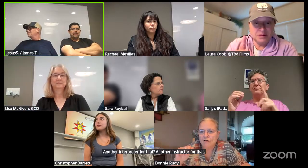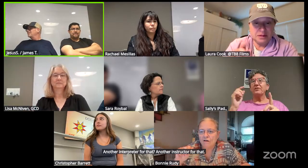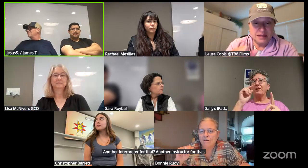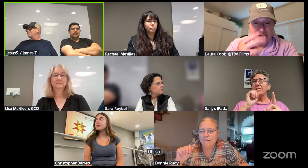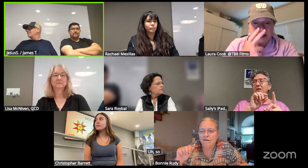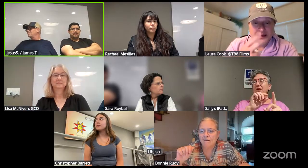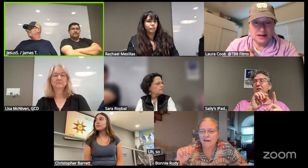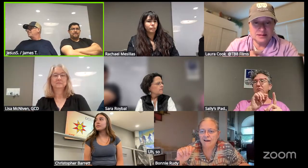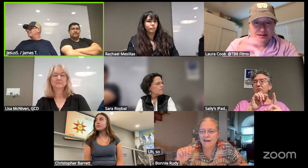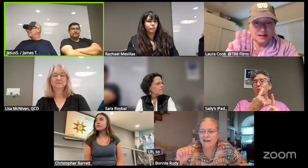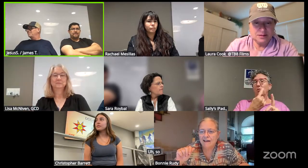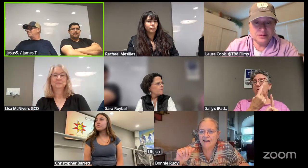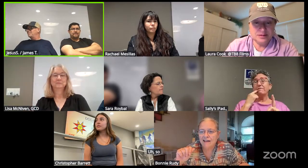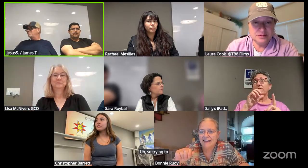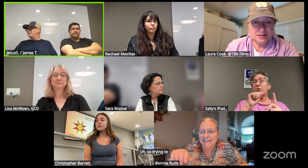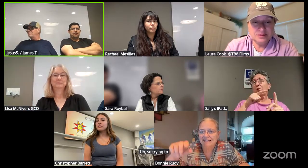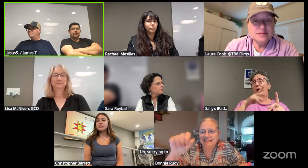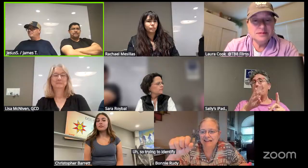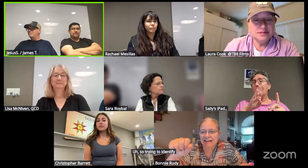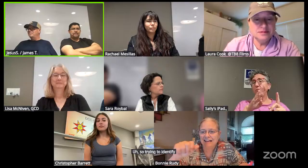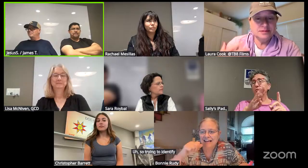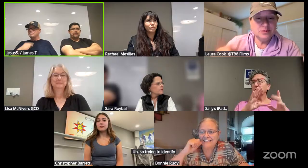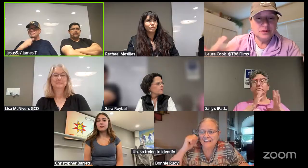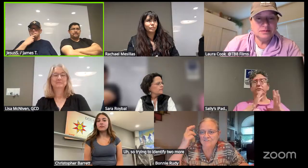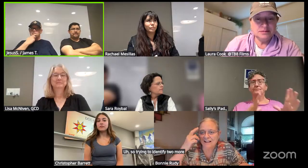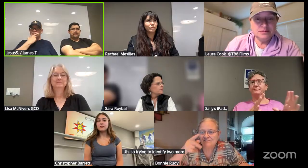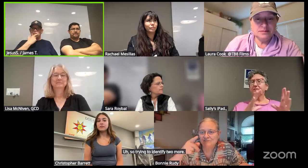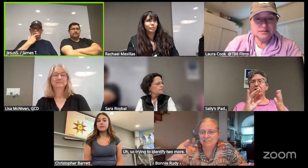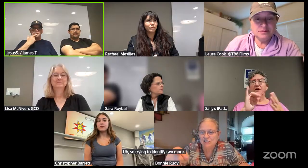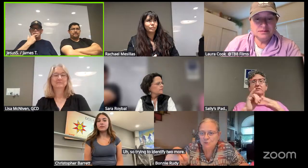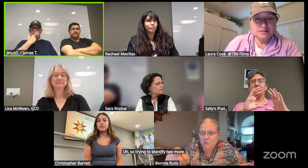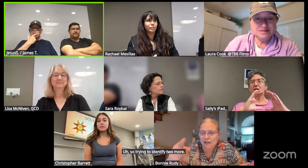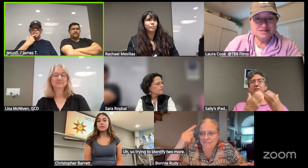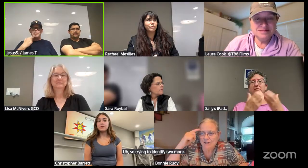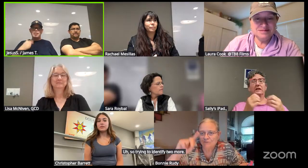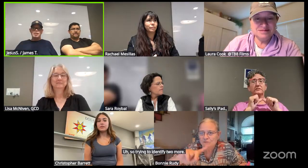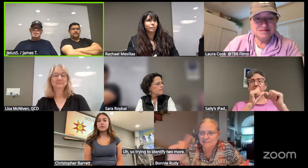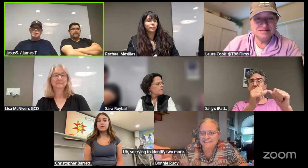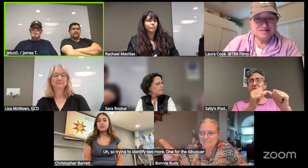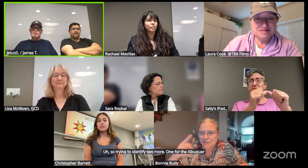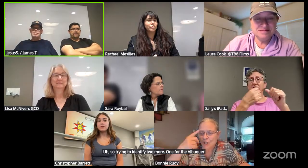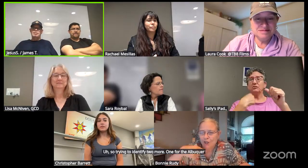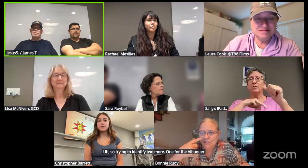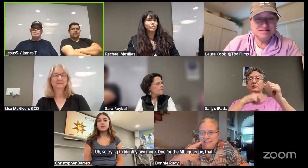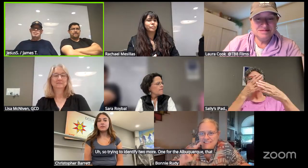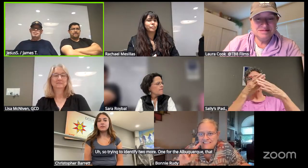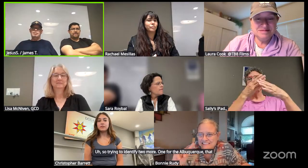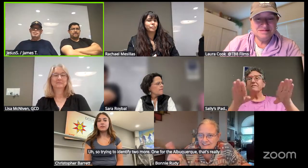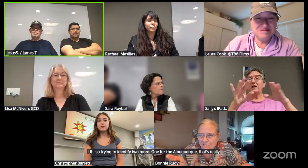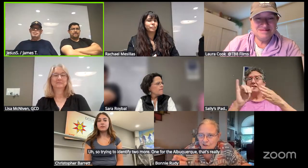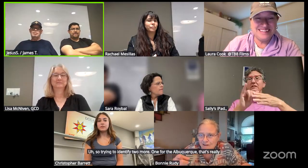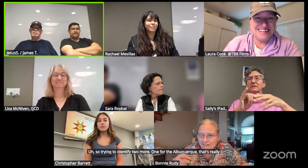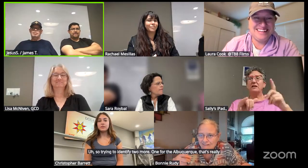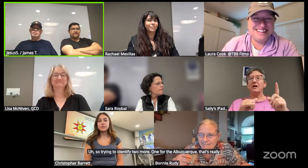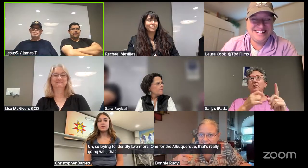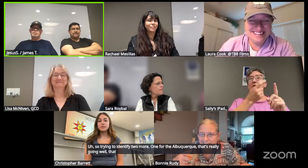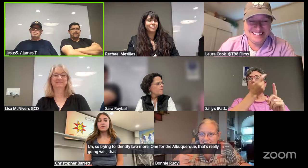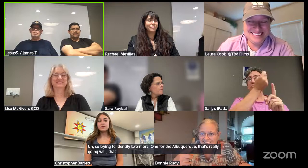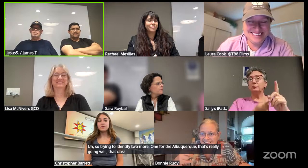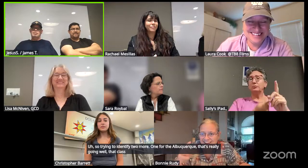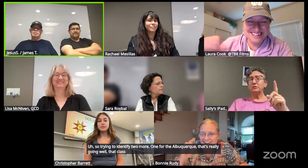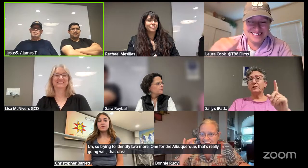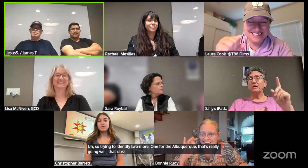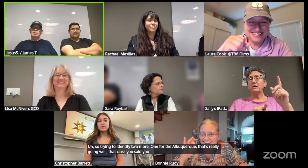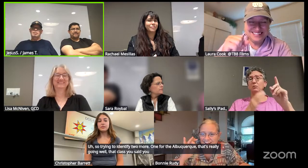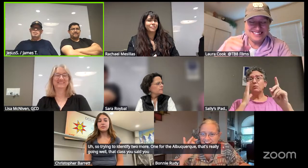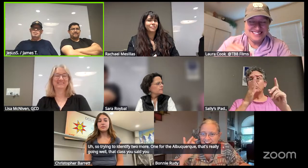So I'm trying to identify 2 more. One for the Albuquerque, that's really going well. That class is steady. We divided that up